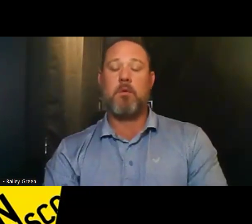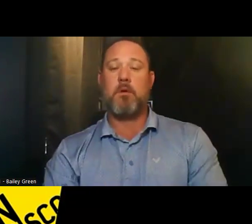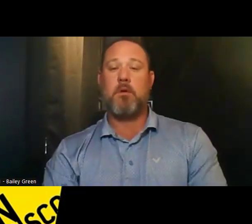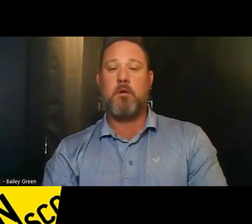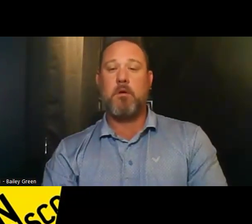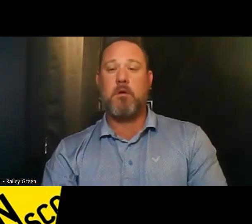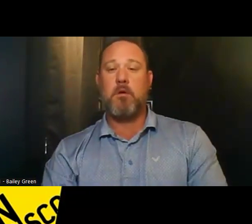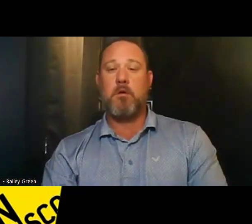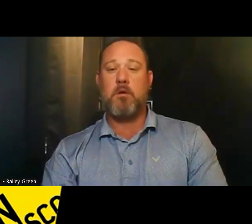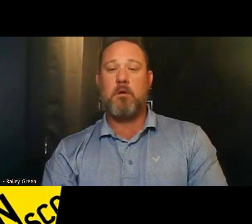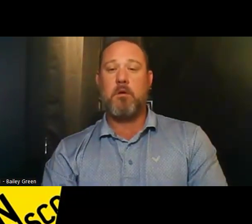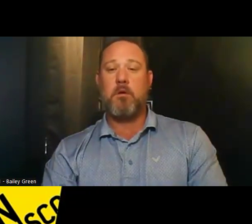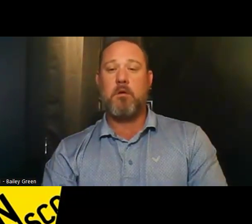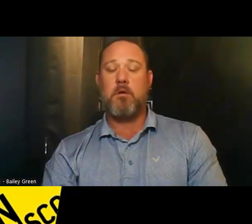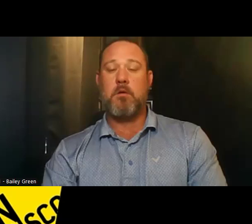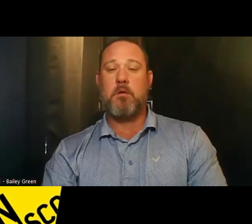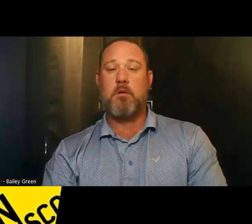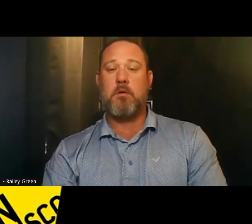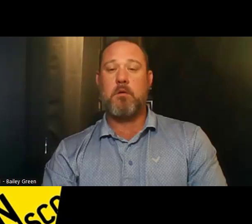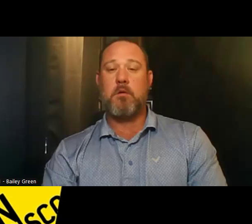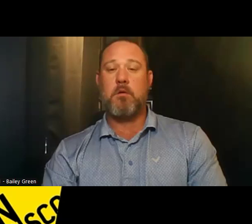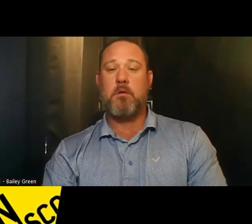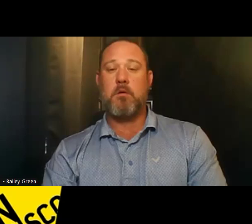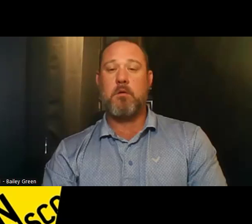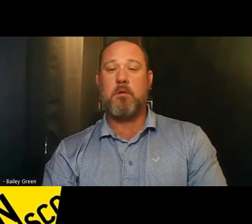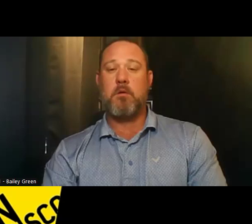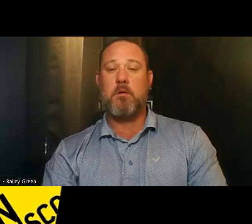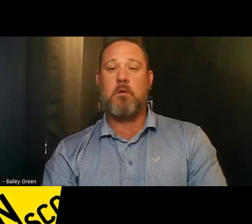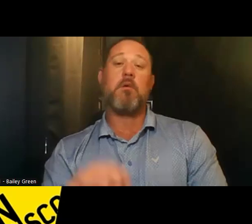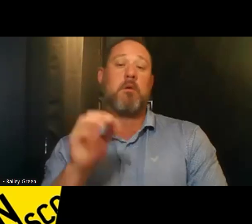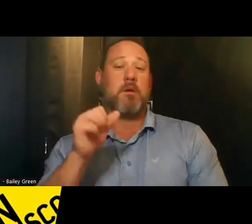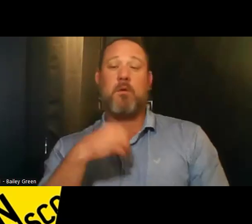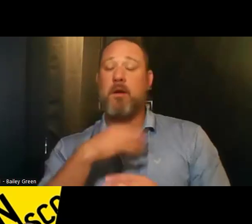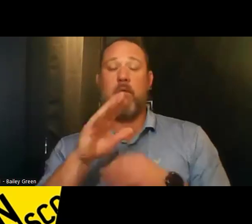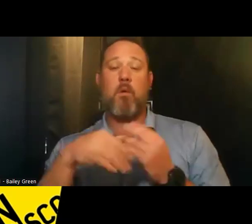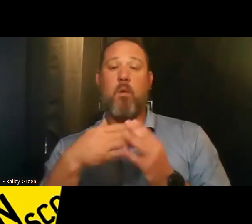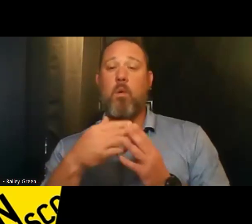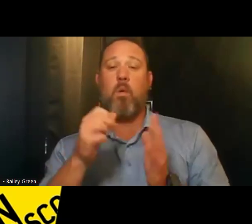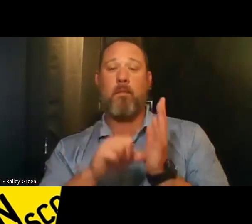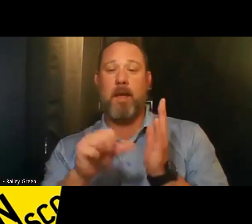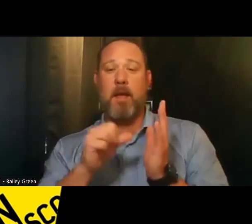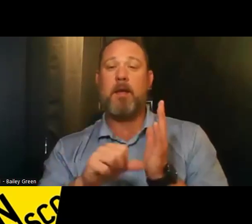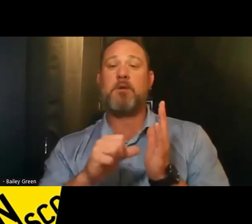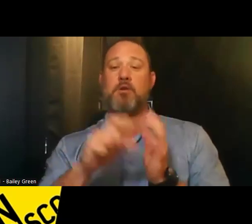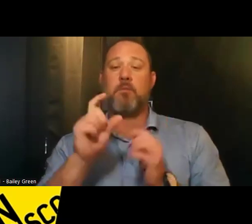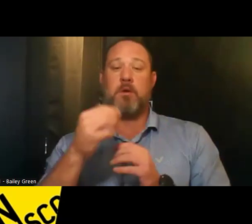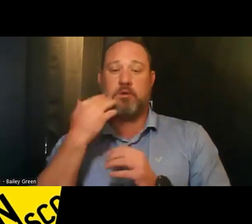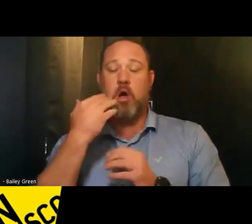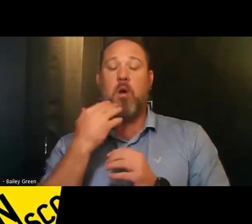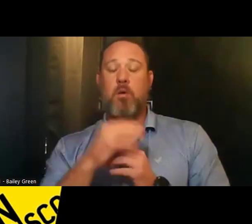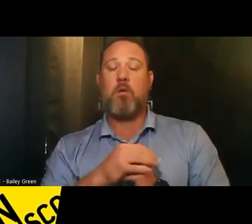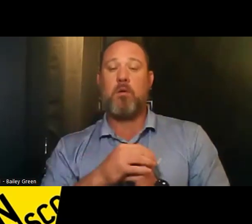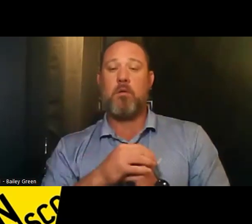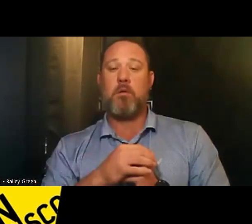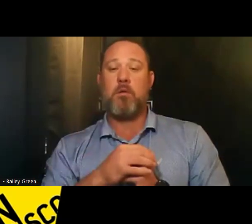So, but yeah. But yeah, we have a whole page of things that you have to know. And I think that